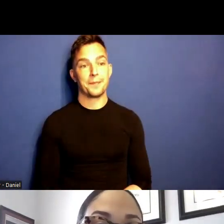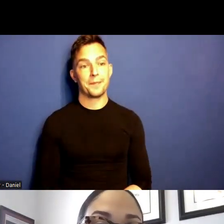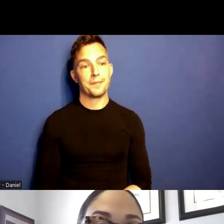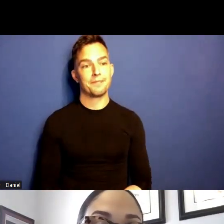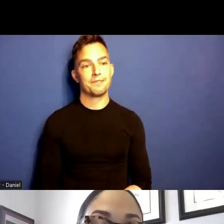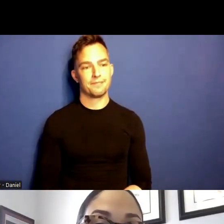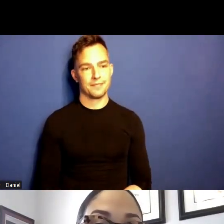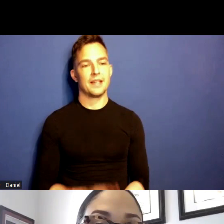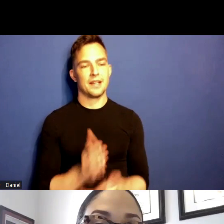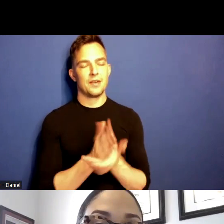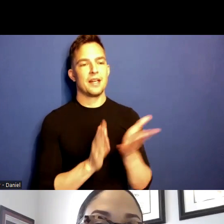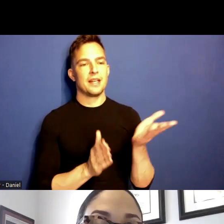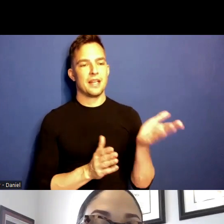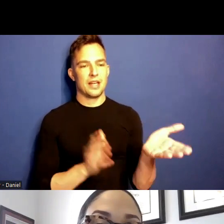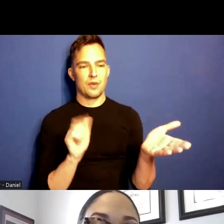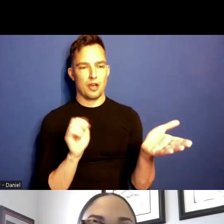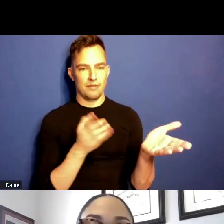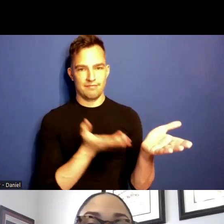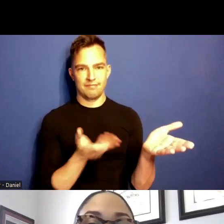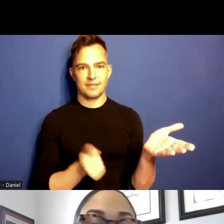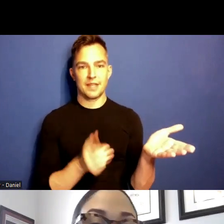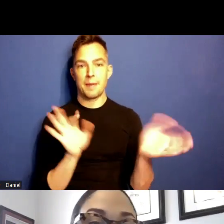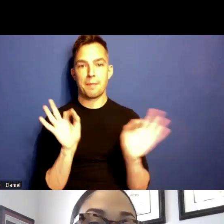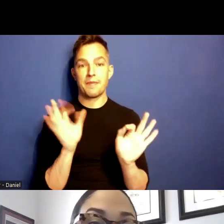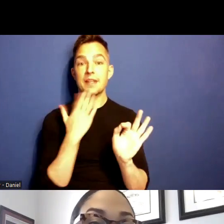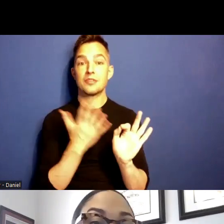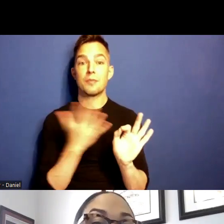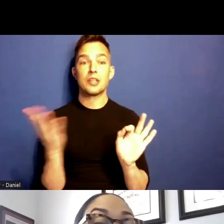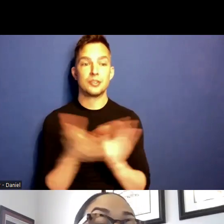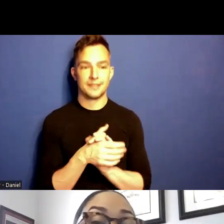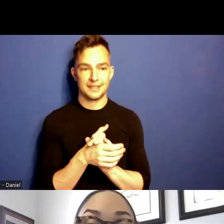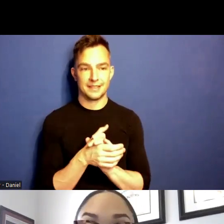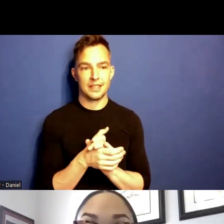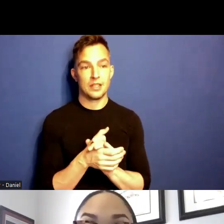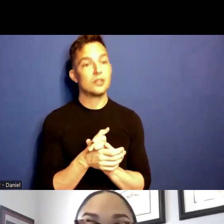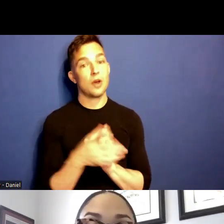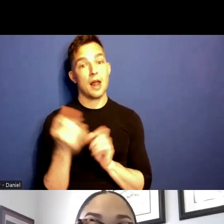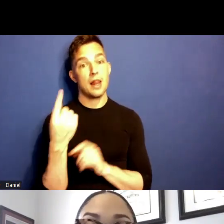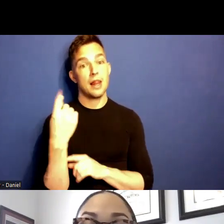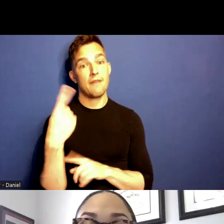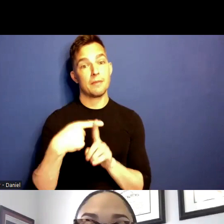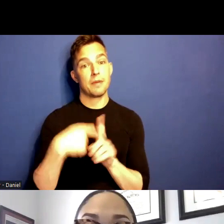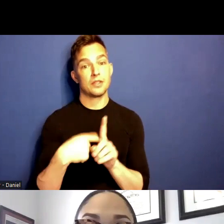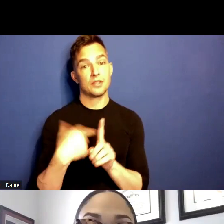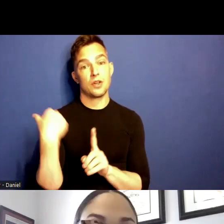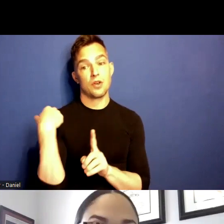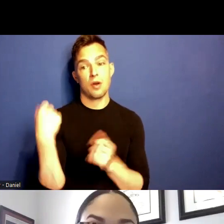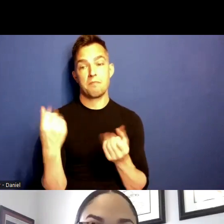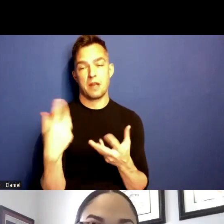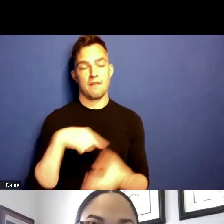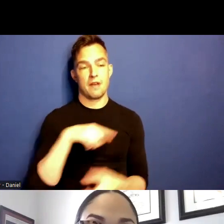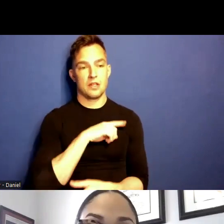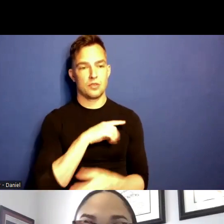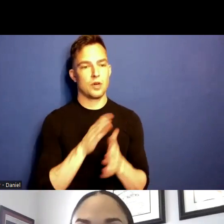All right, there we are. Perfect, thank you so much. So 11 months ago, so many of us were